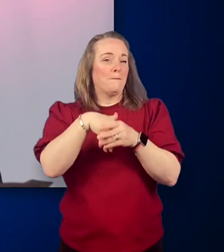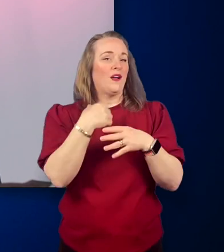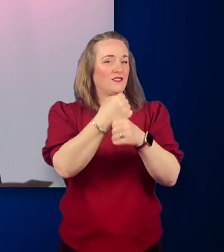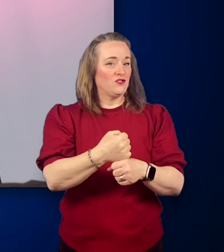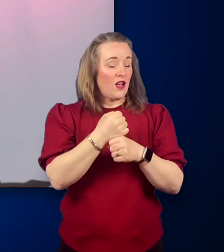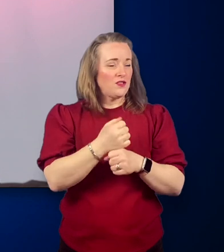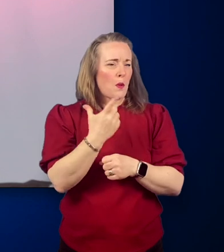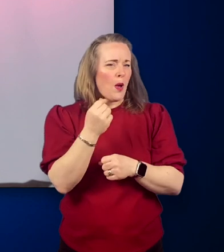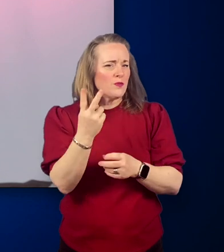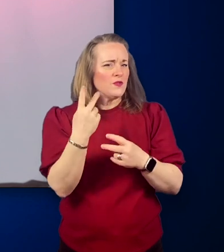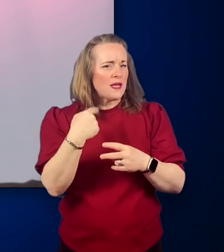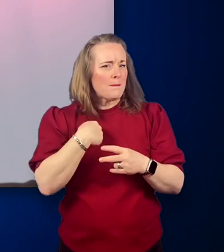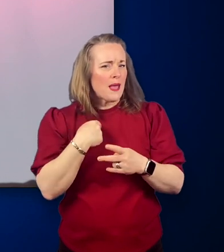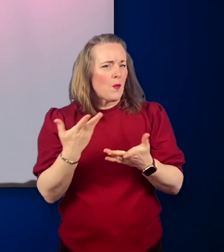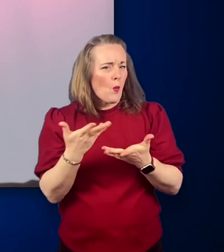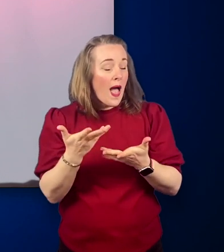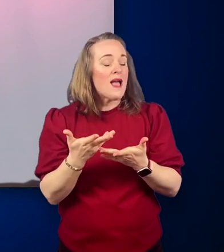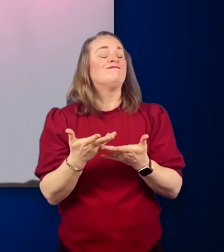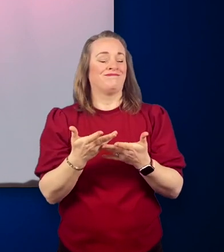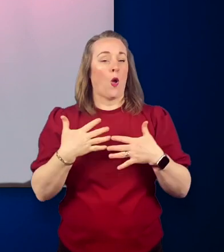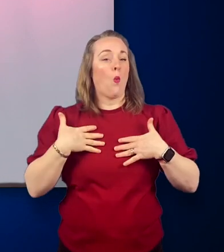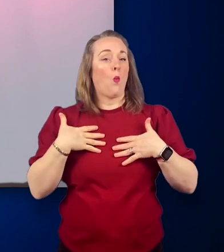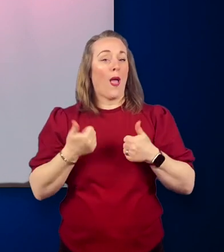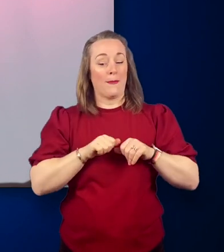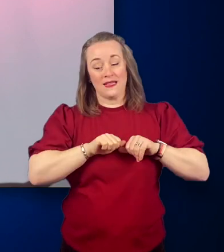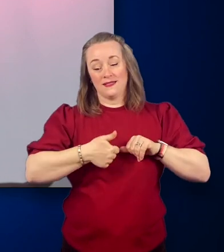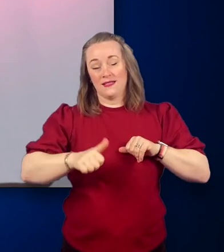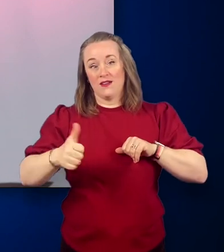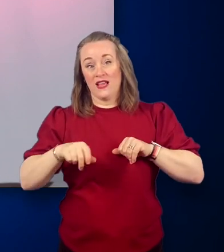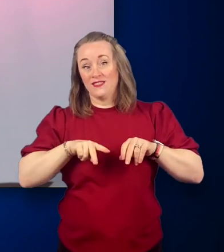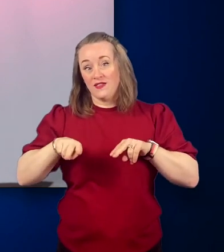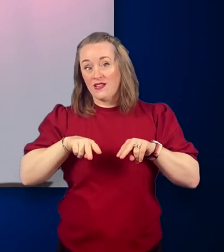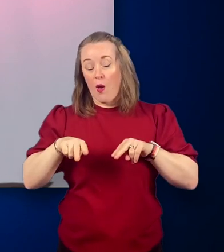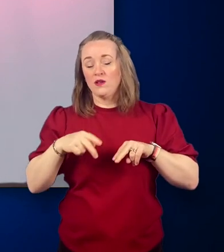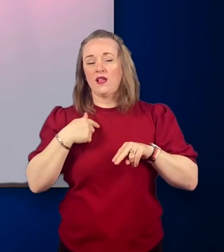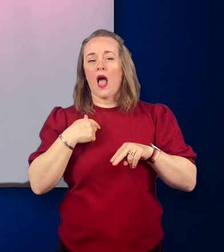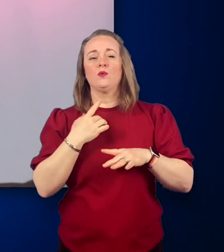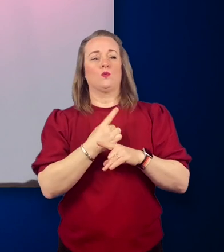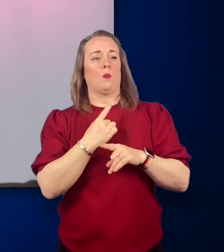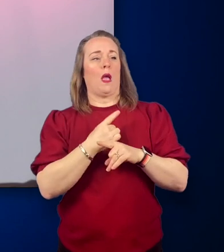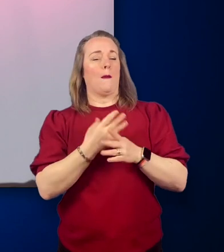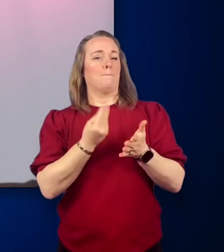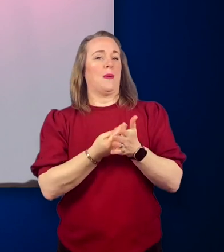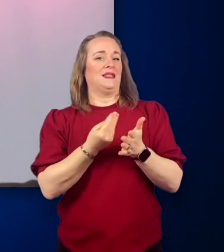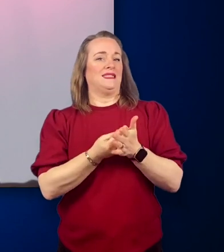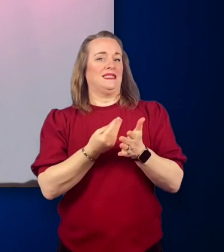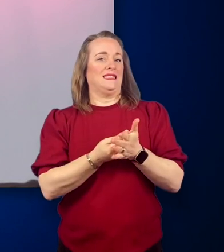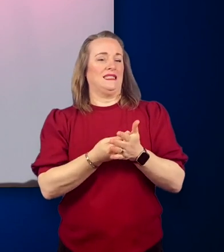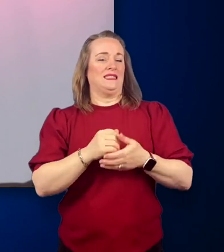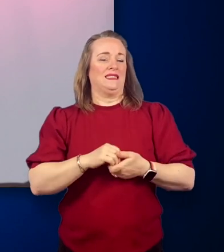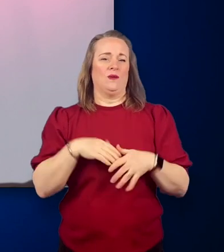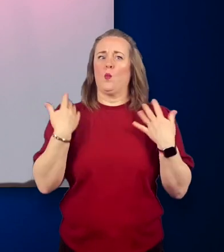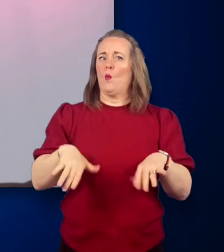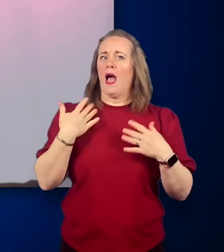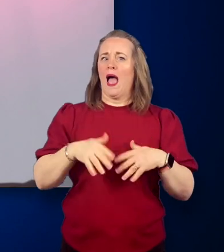series, covering one of the issues around money. And that was such an amazing series, and it's